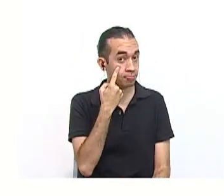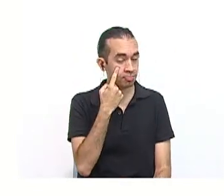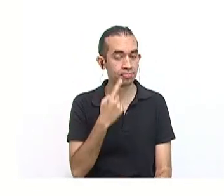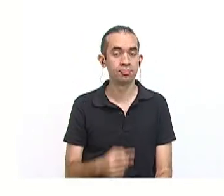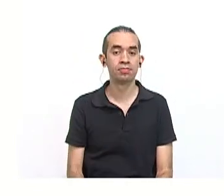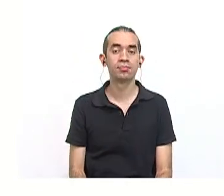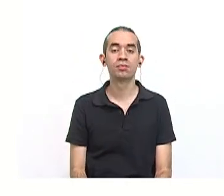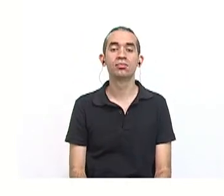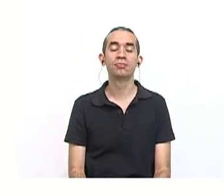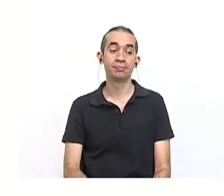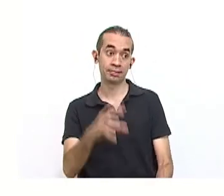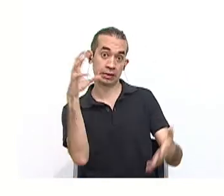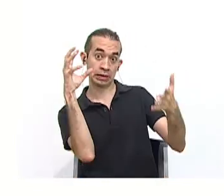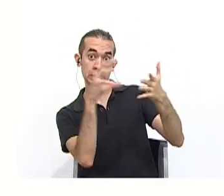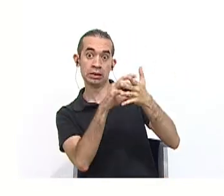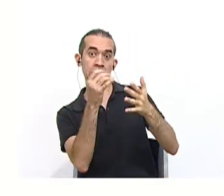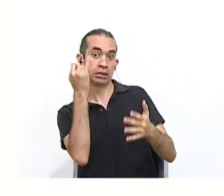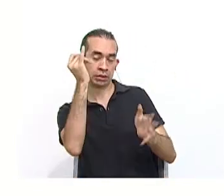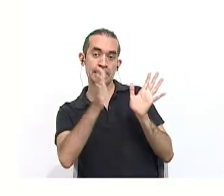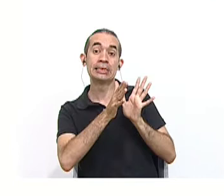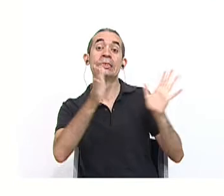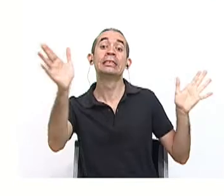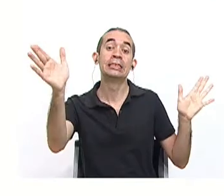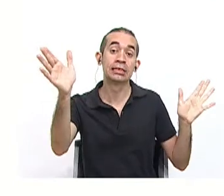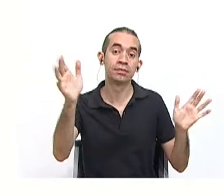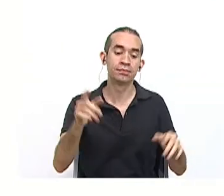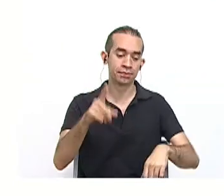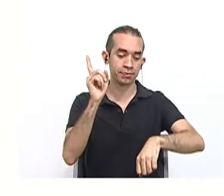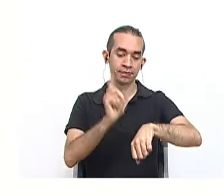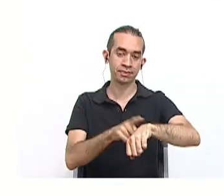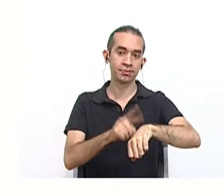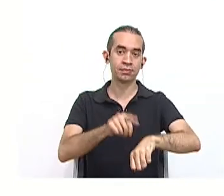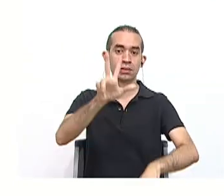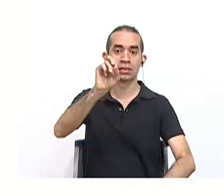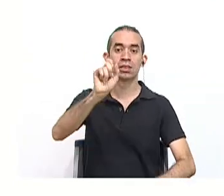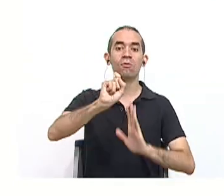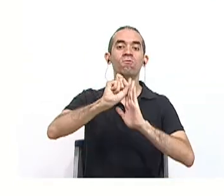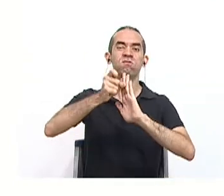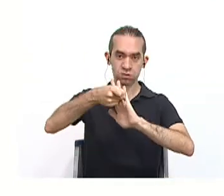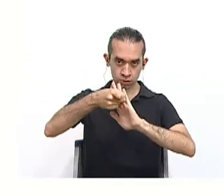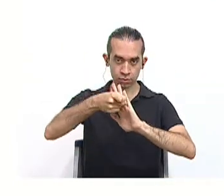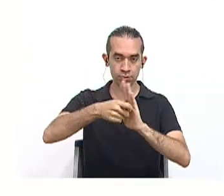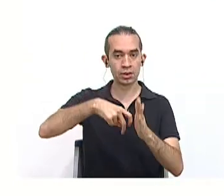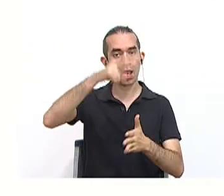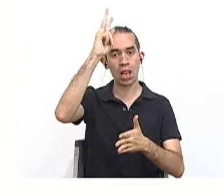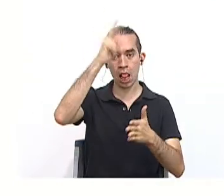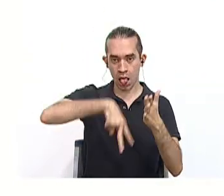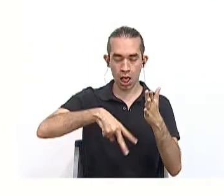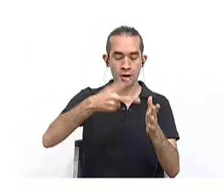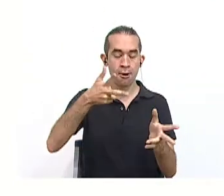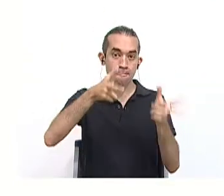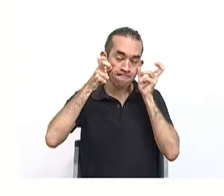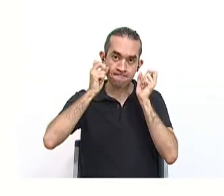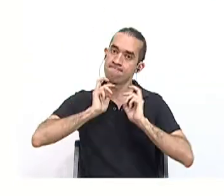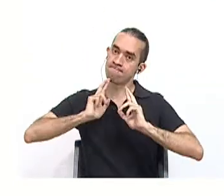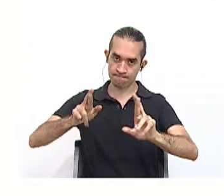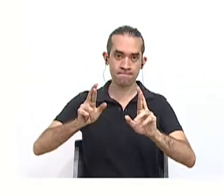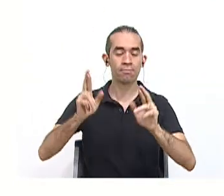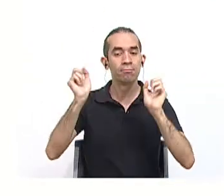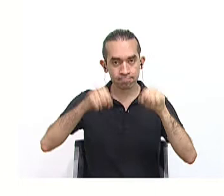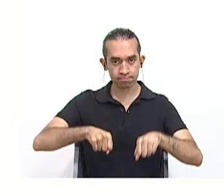the main idea, I'm going to give you only 30 seconds to read and find the answer to this question,